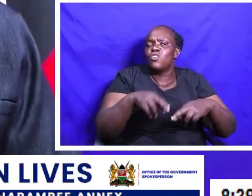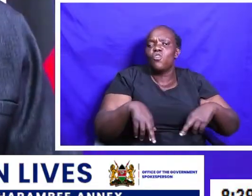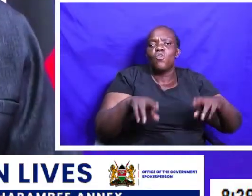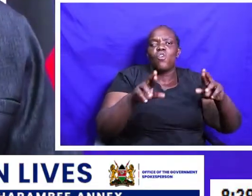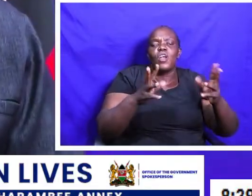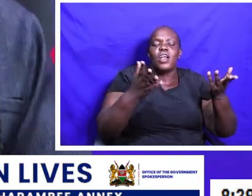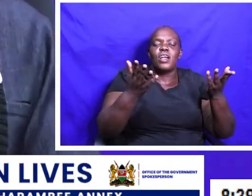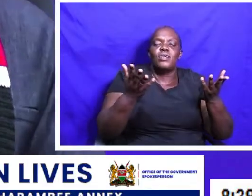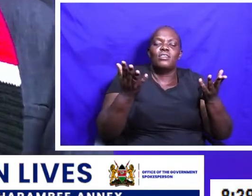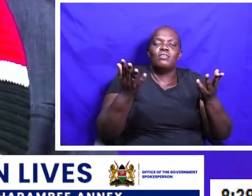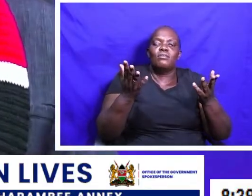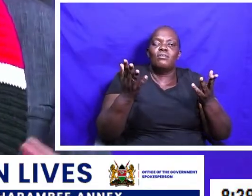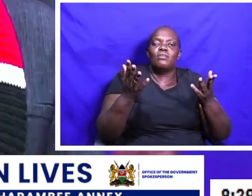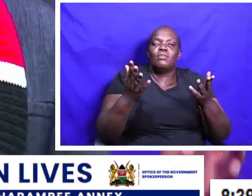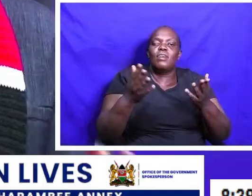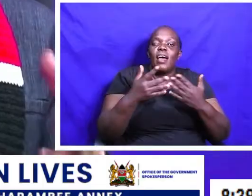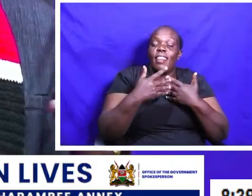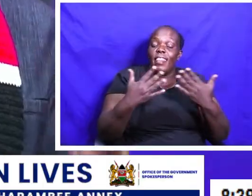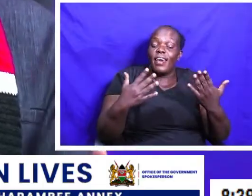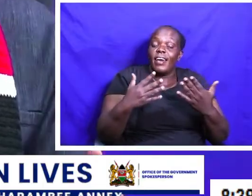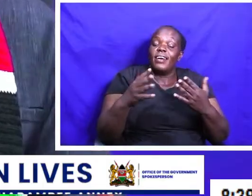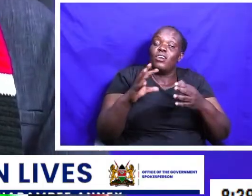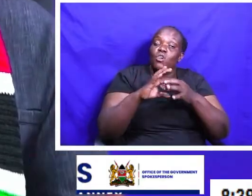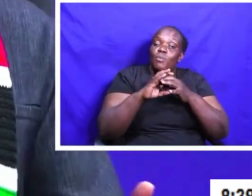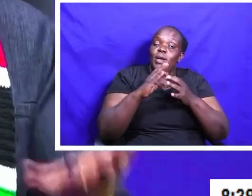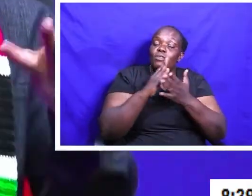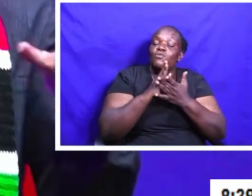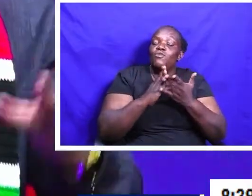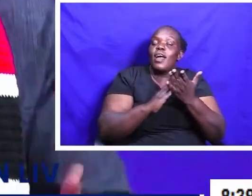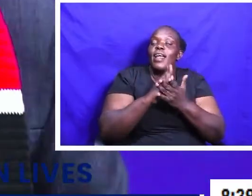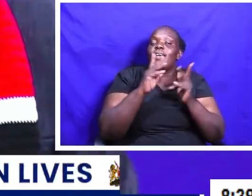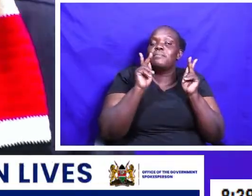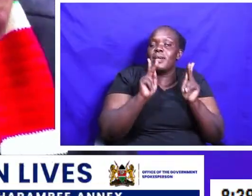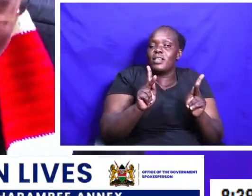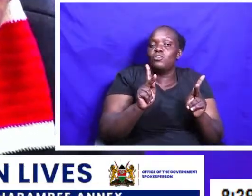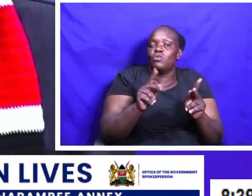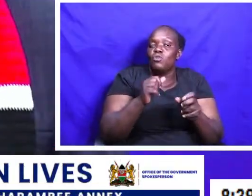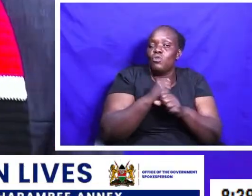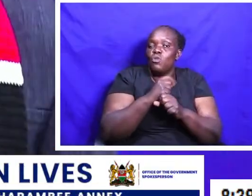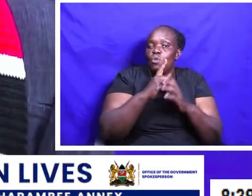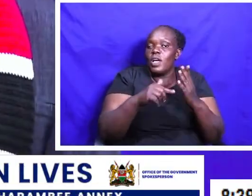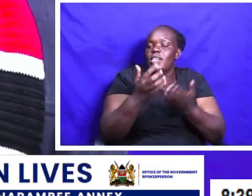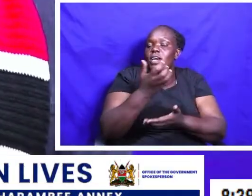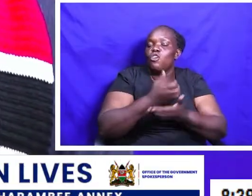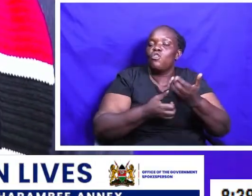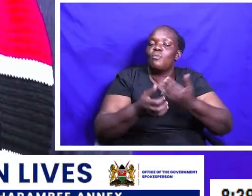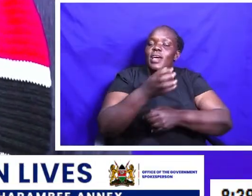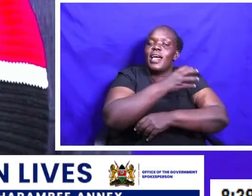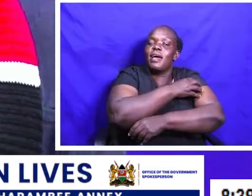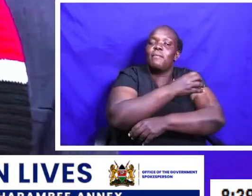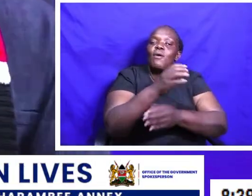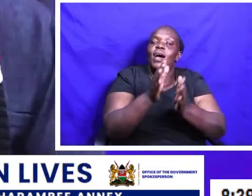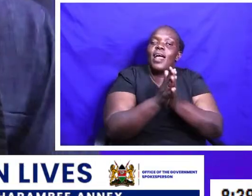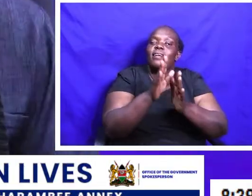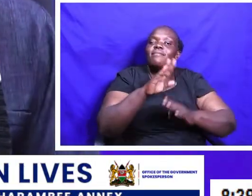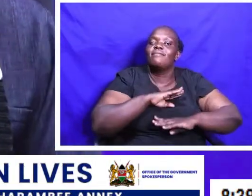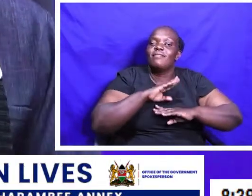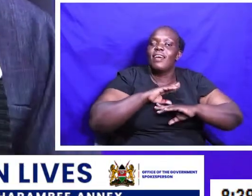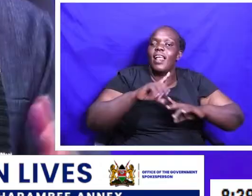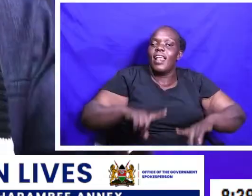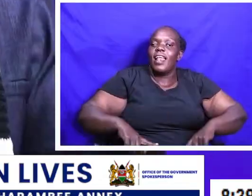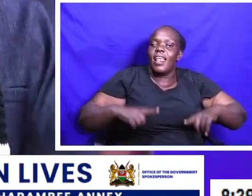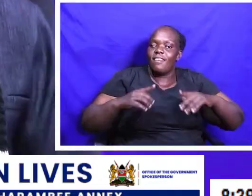county, in roads, in mambo ya cooperatives. So he's the right person, to do in economic empowerment and